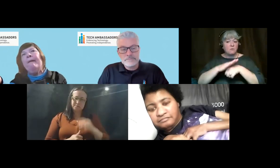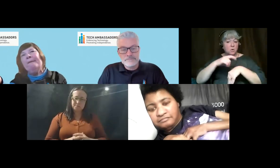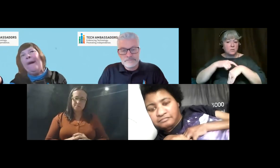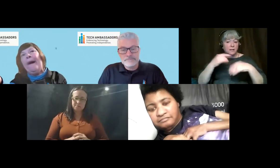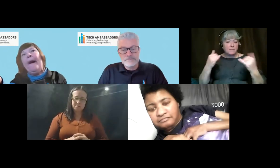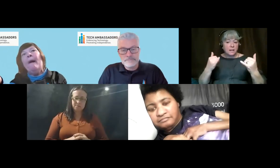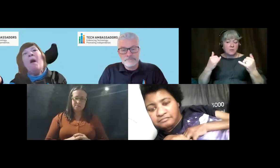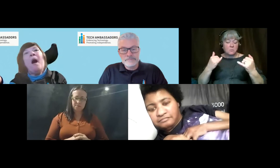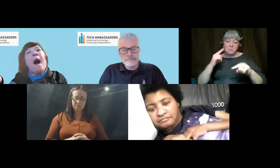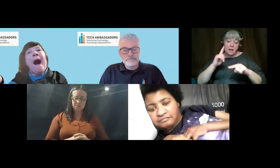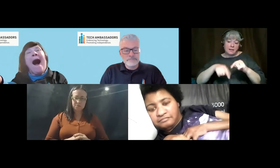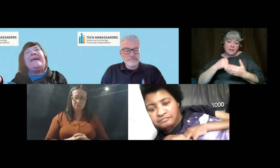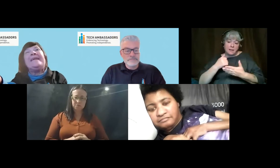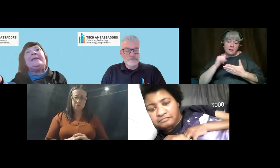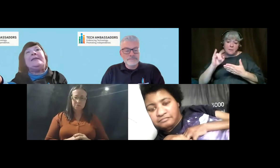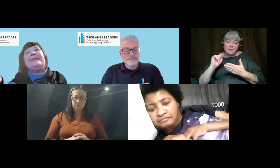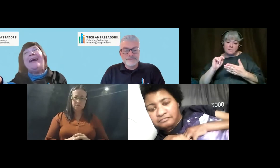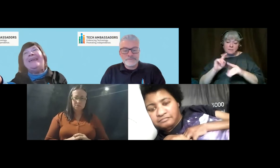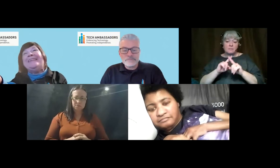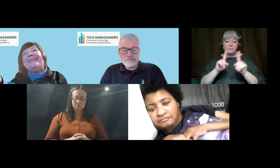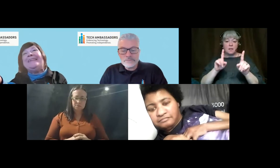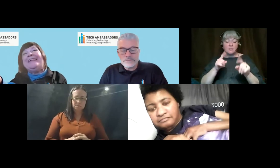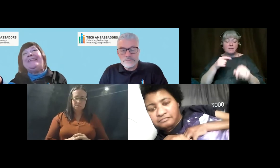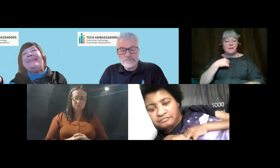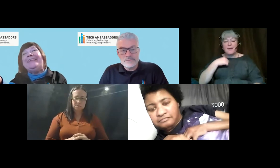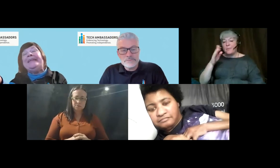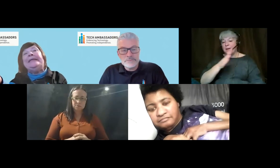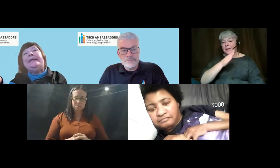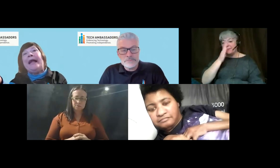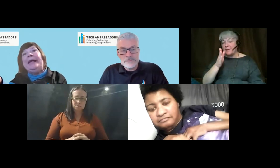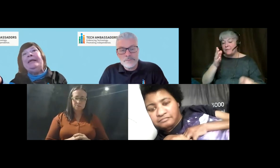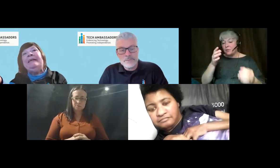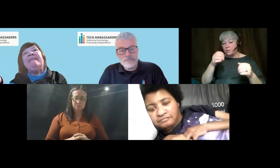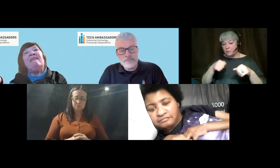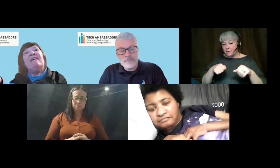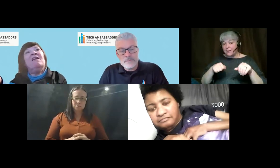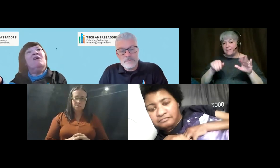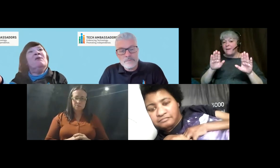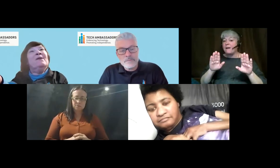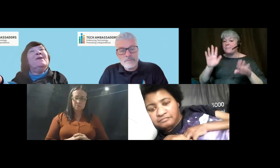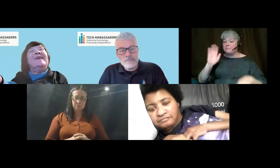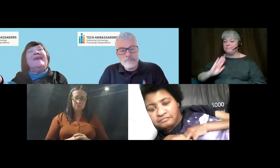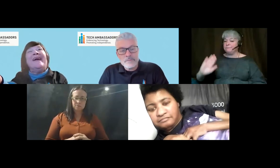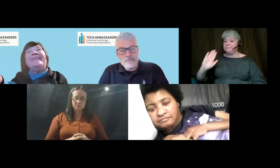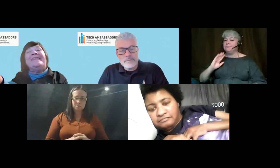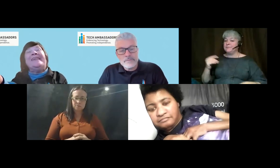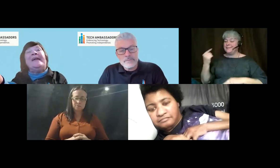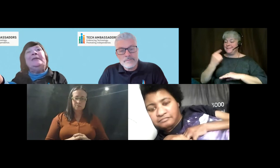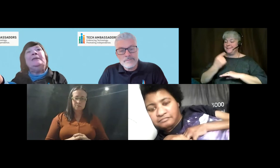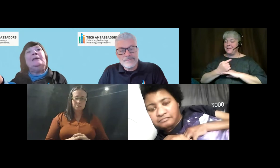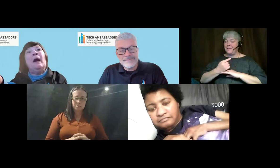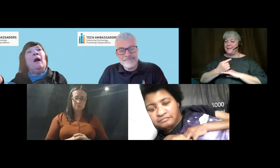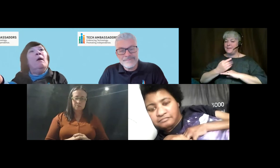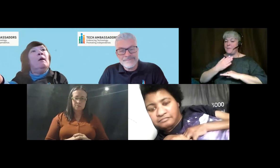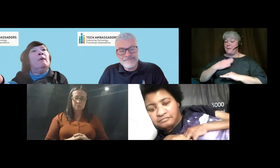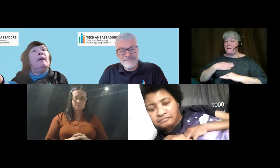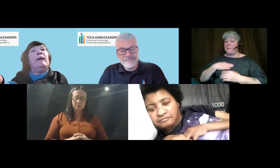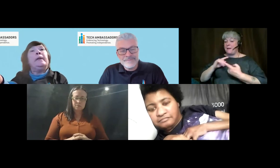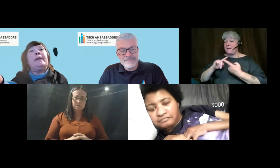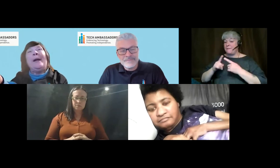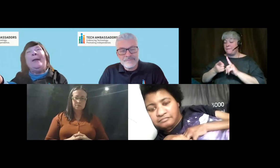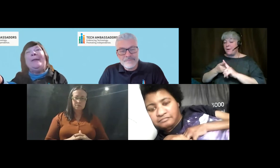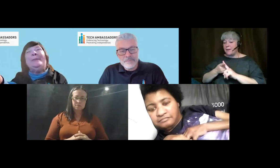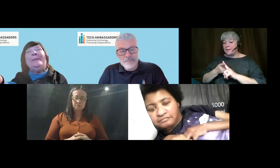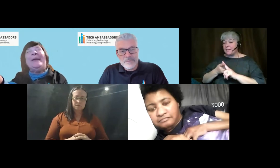that. But I would never give up the days when my friends